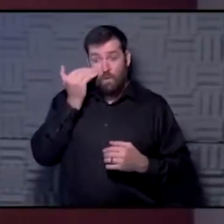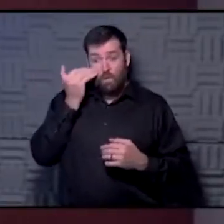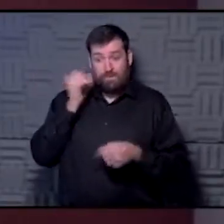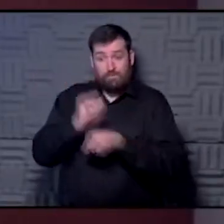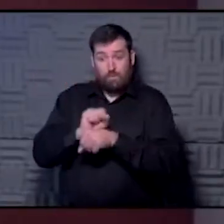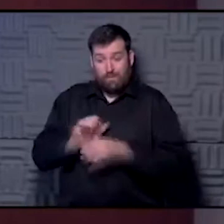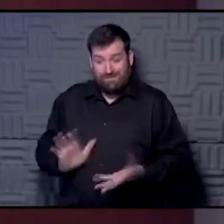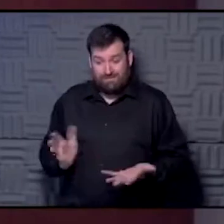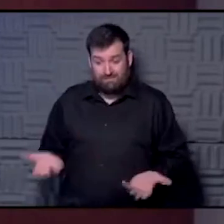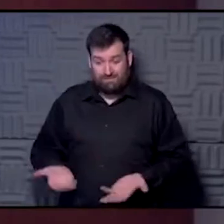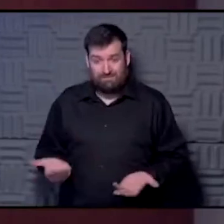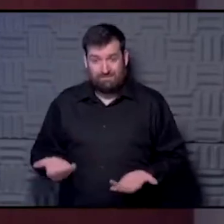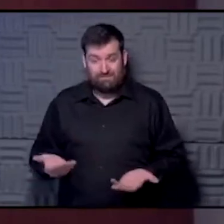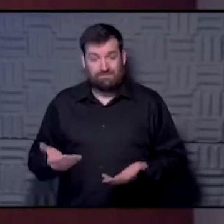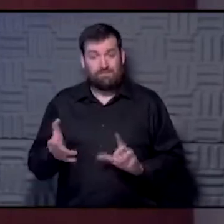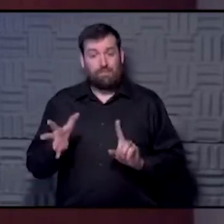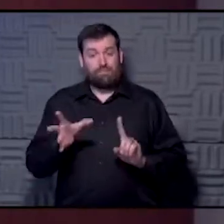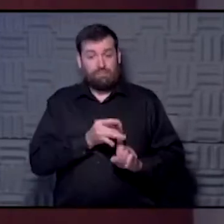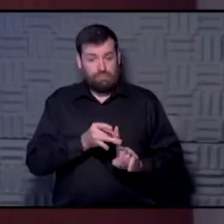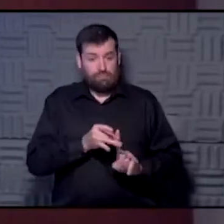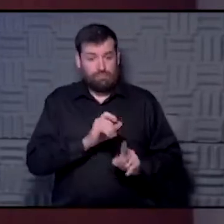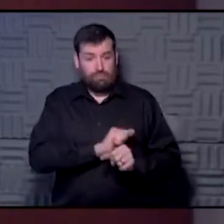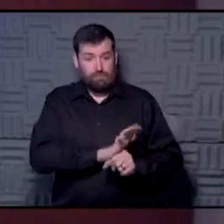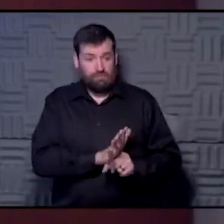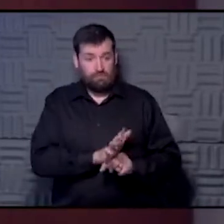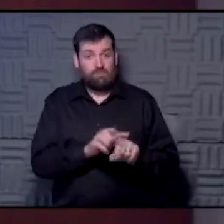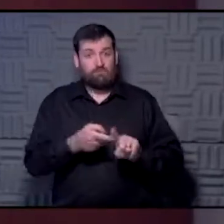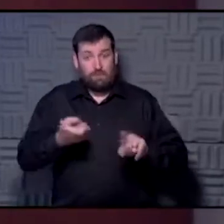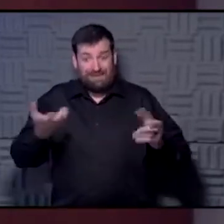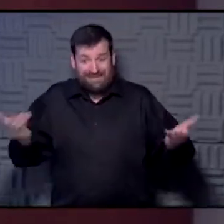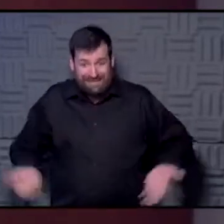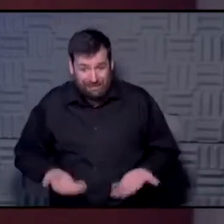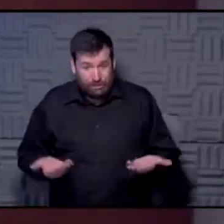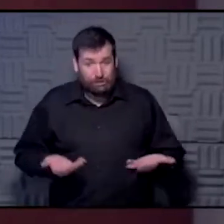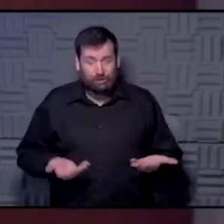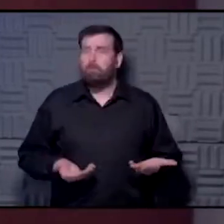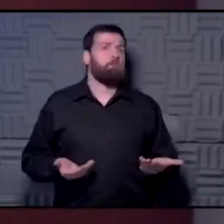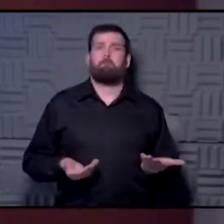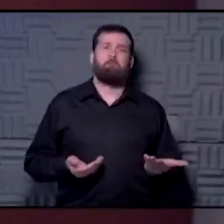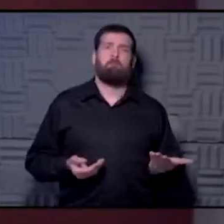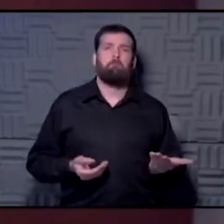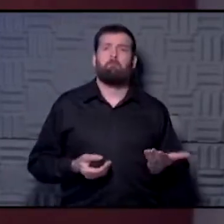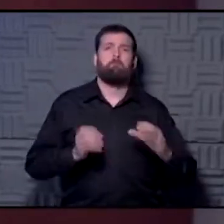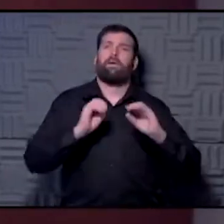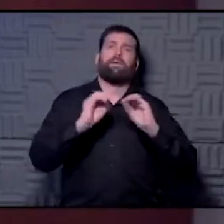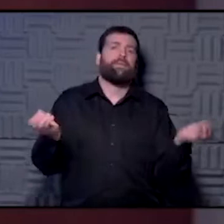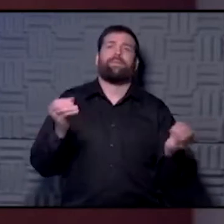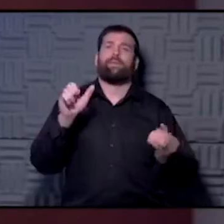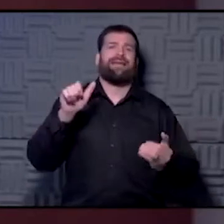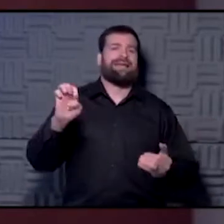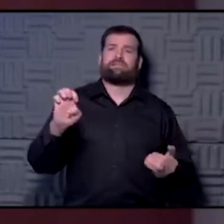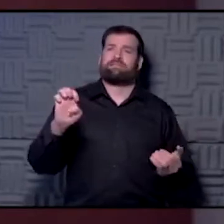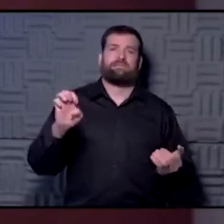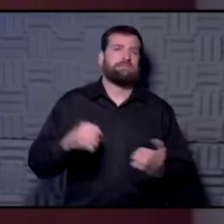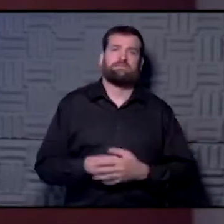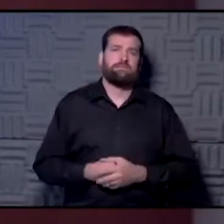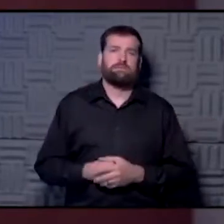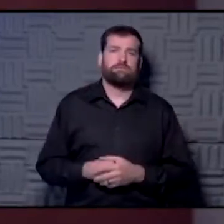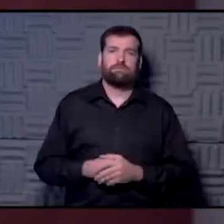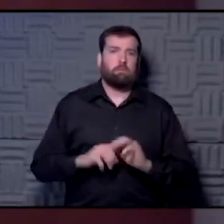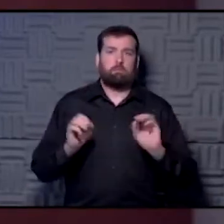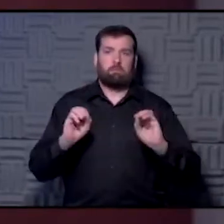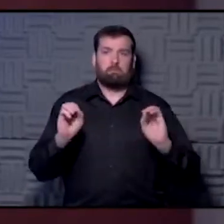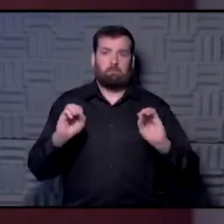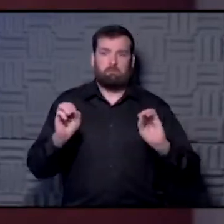employee who has acquired the infection from taking care of a COVID-positive patient. I don't have any indication that that has